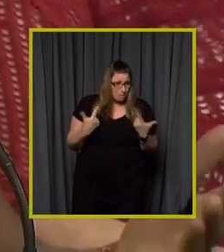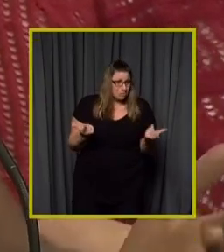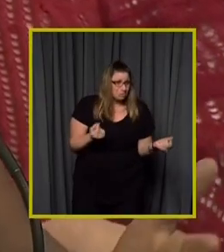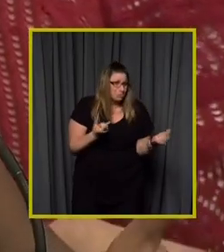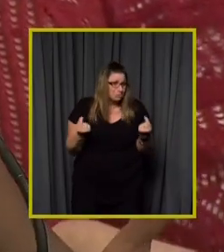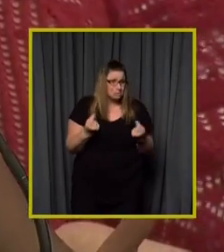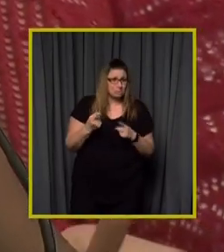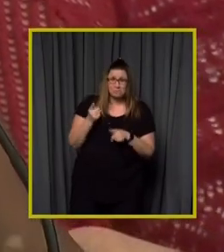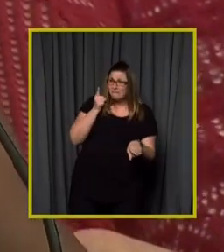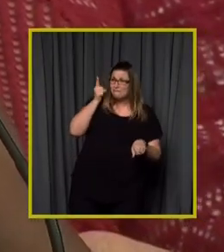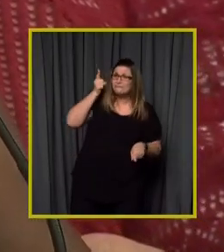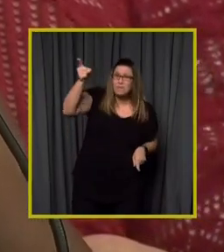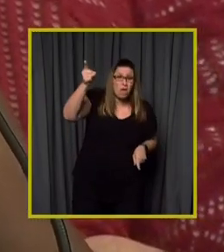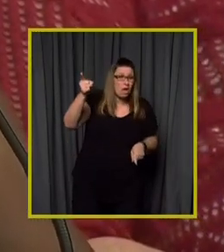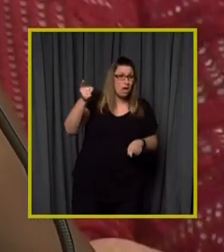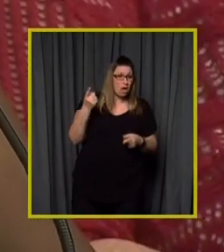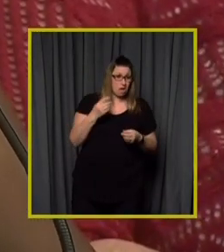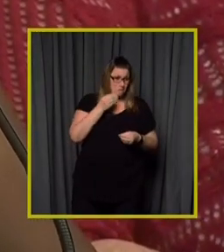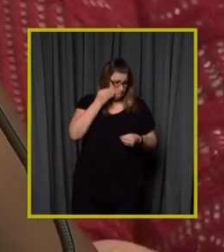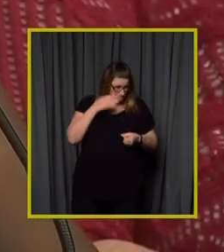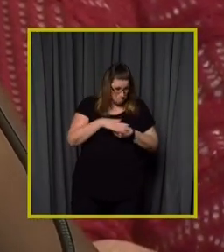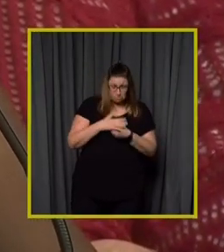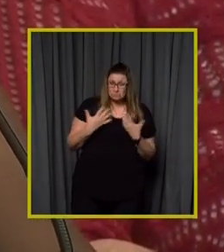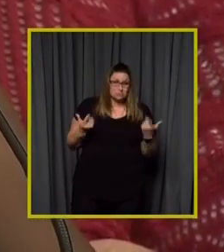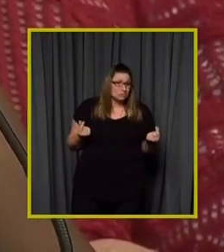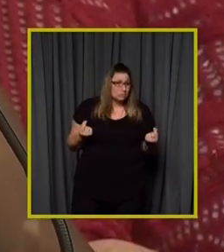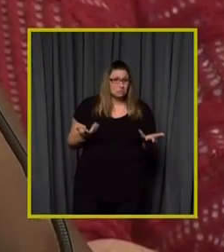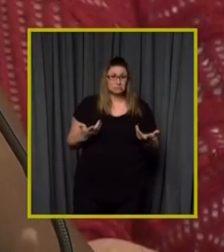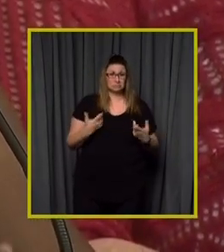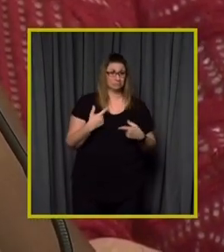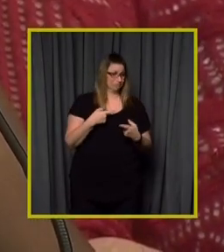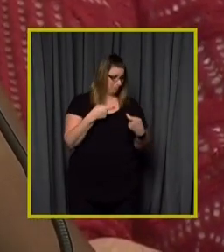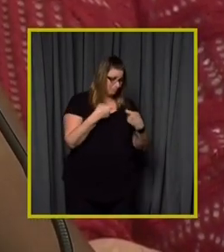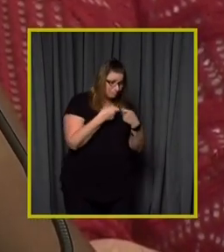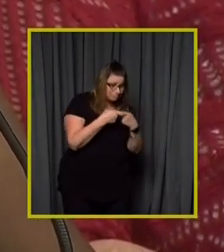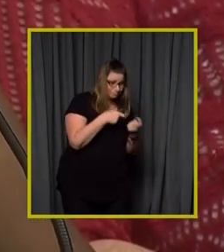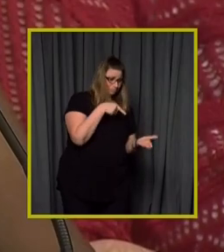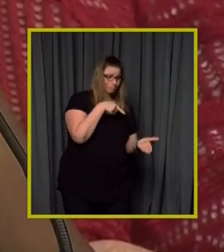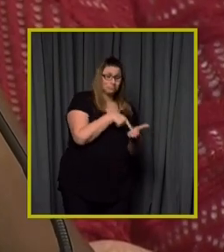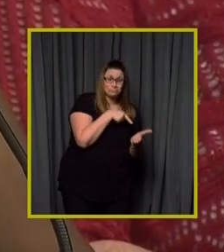And then we have high utility bill. And I was paying like